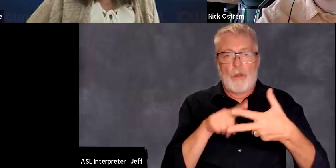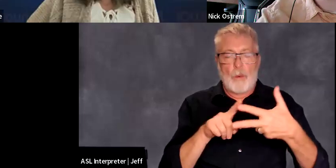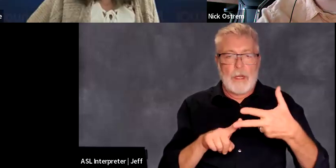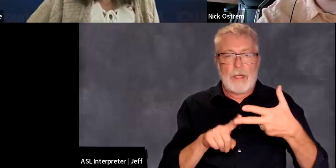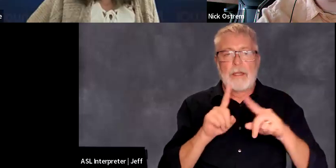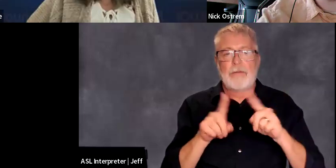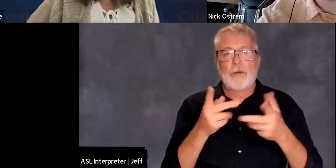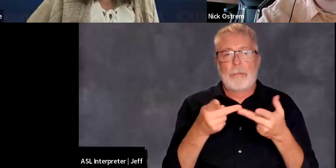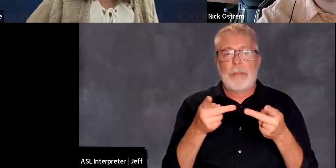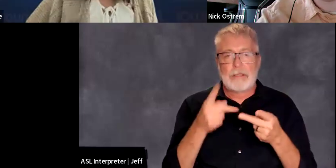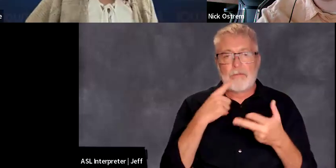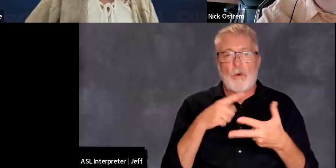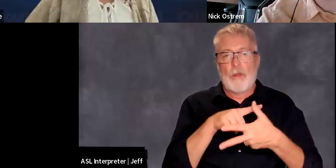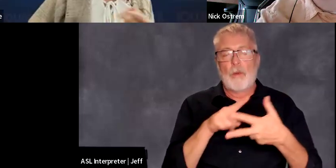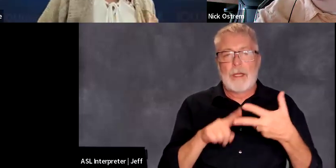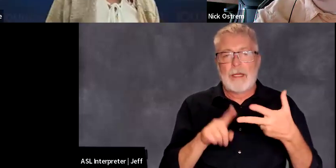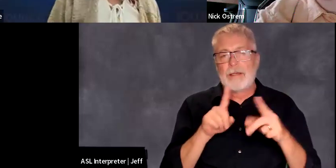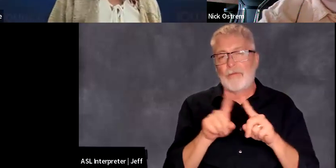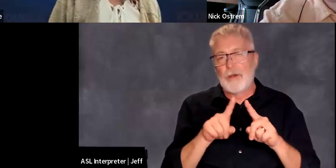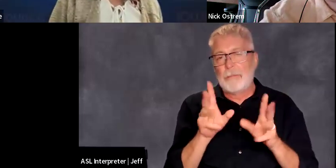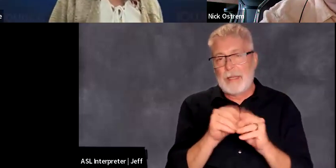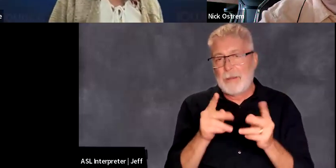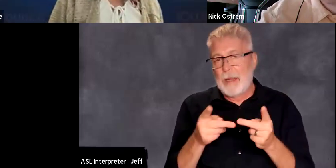three different spaces for three different meeting places. And so